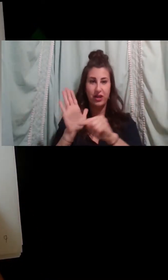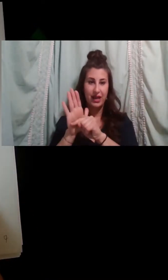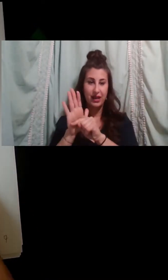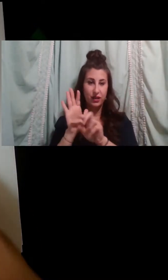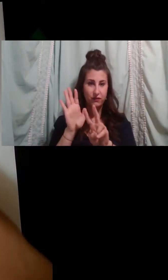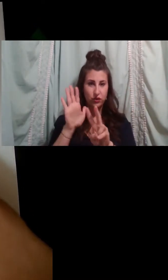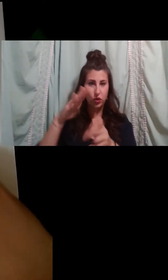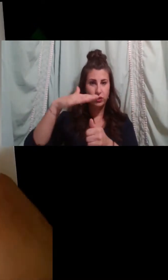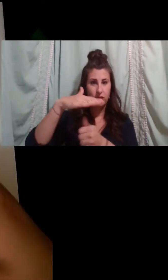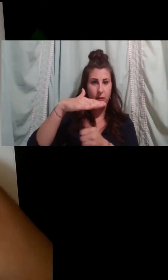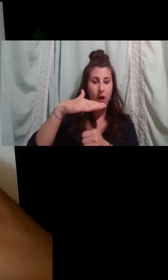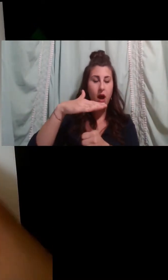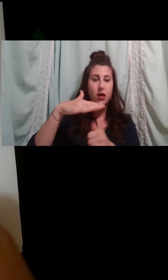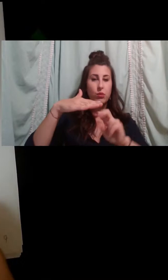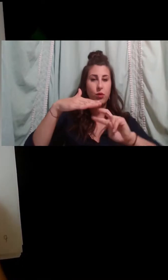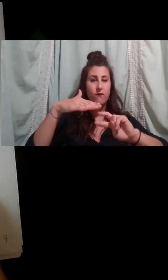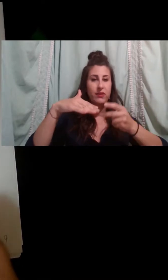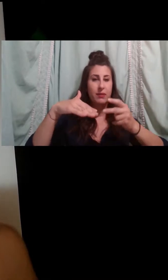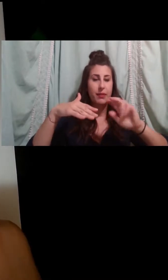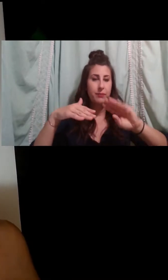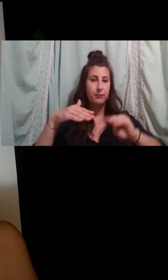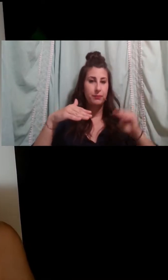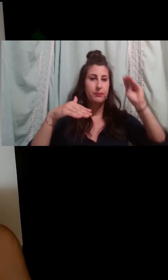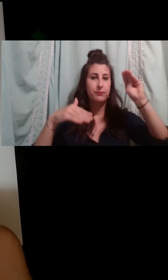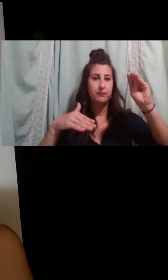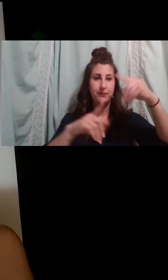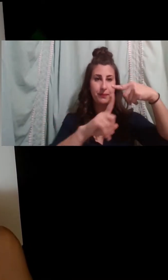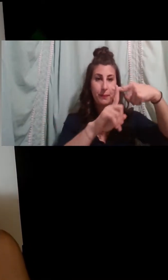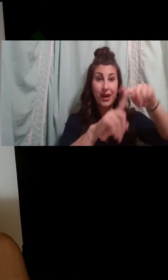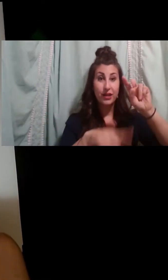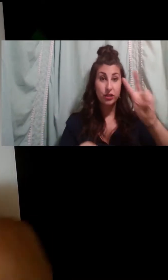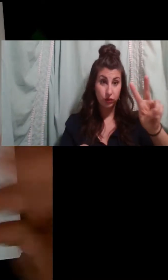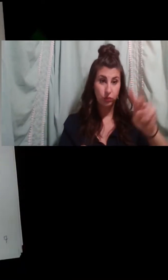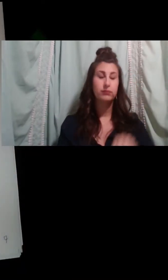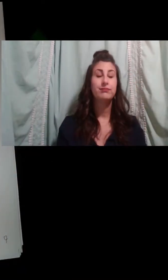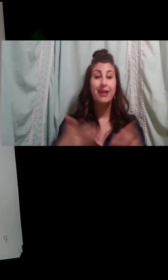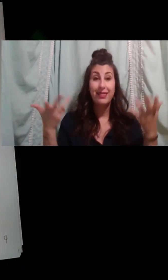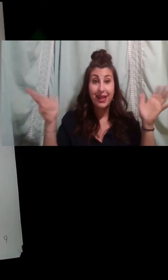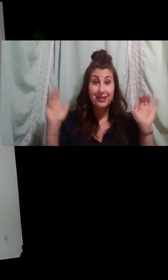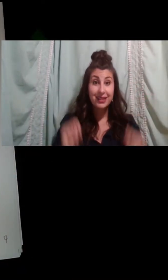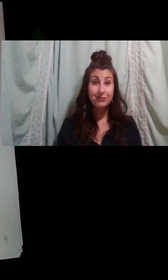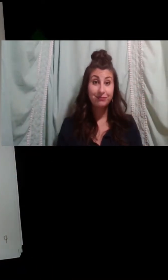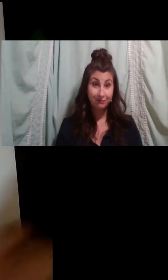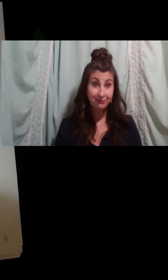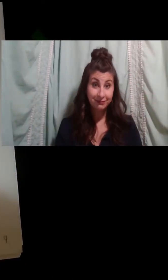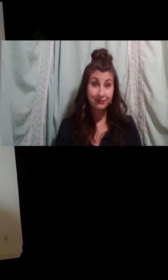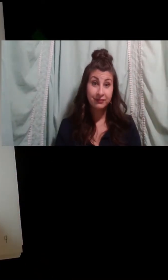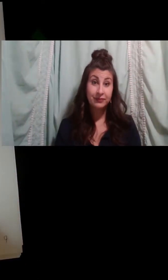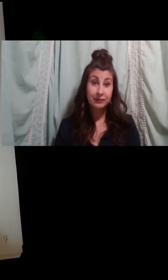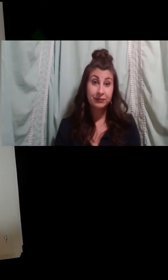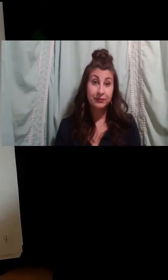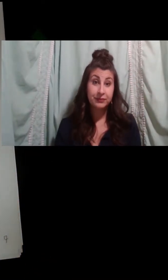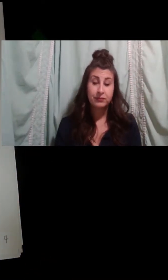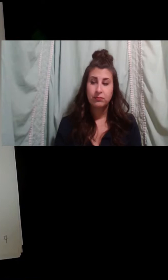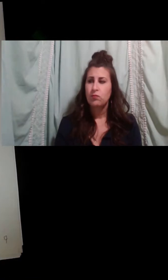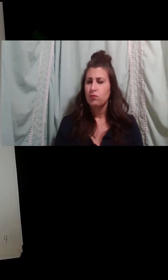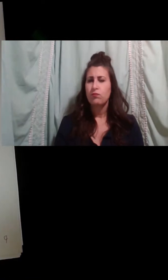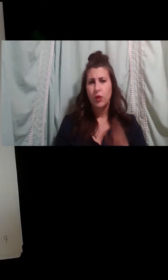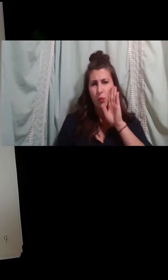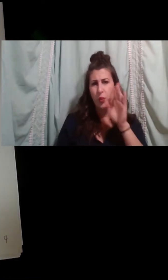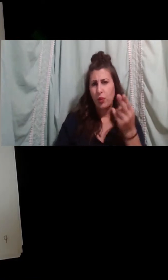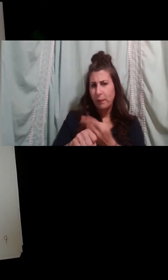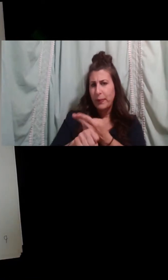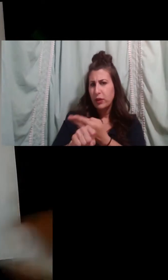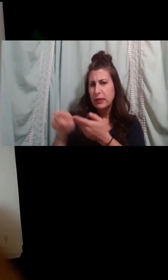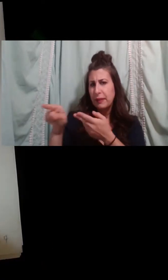the bottom, so I flip it and change that negative 2 to a positive 2. And there you go. We're